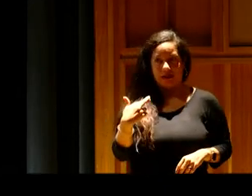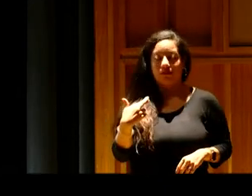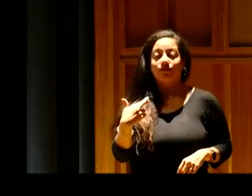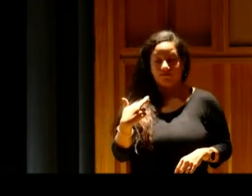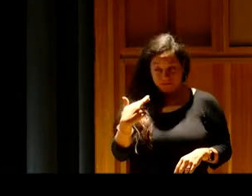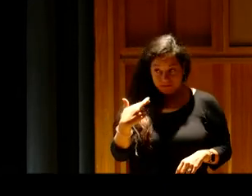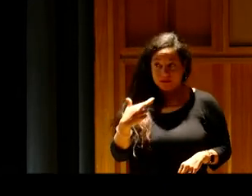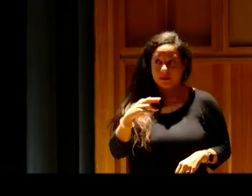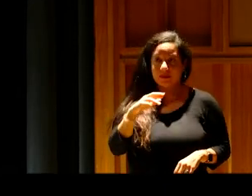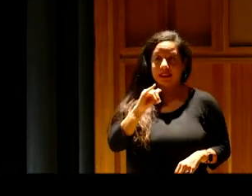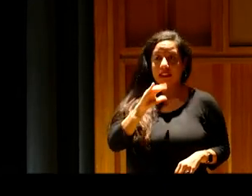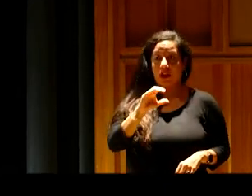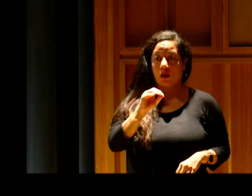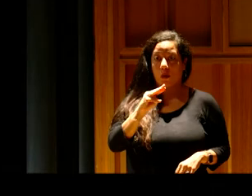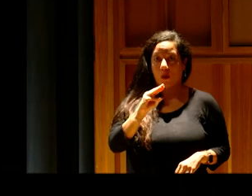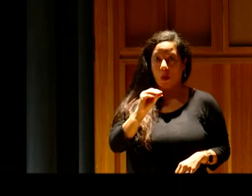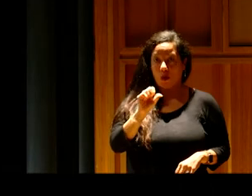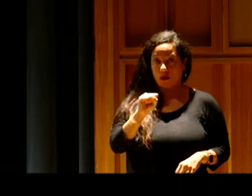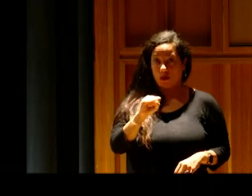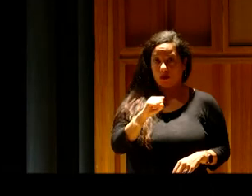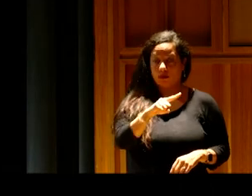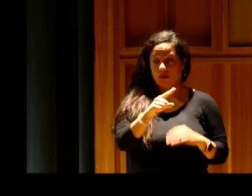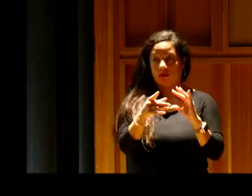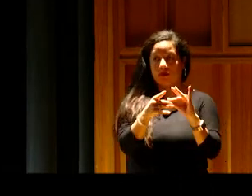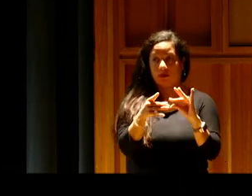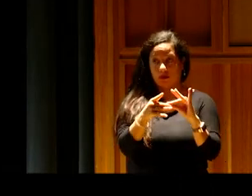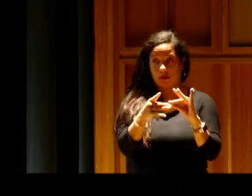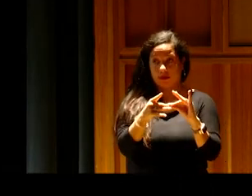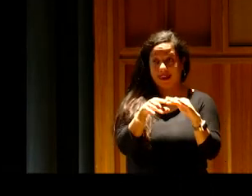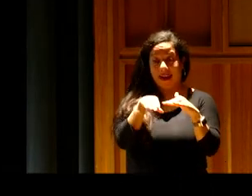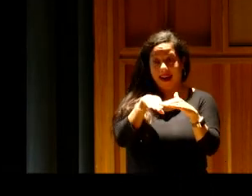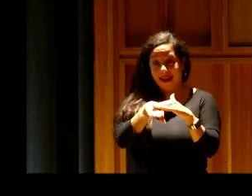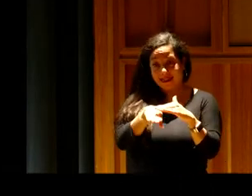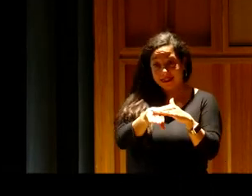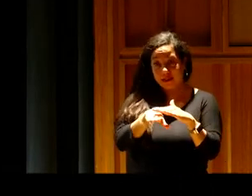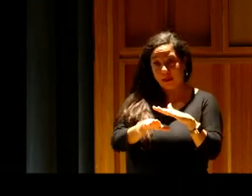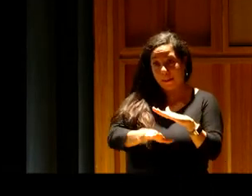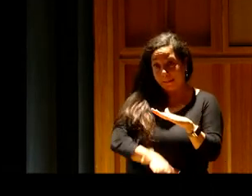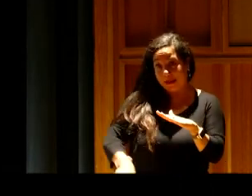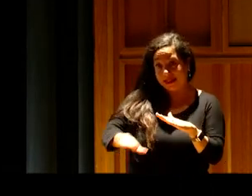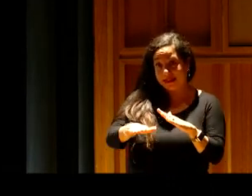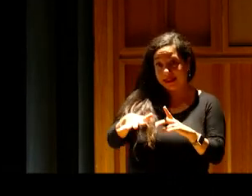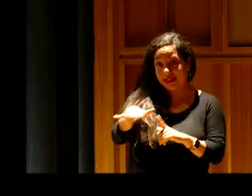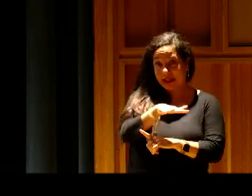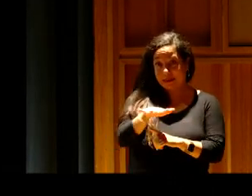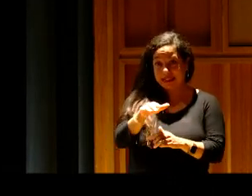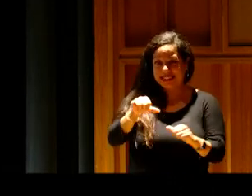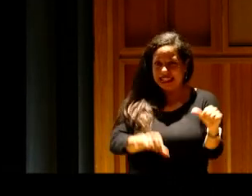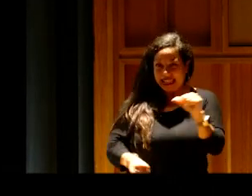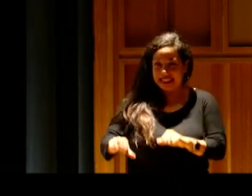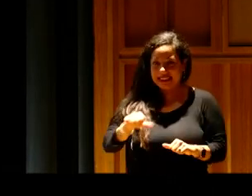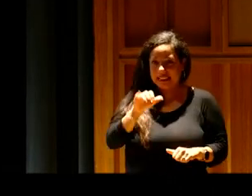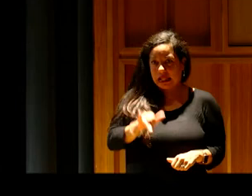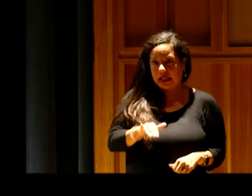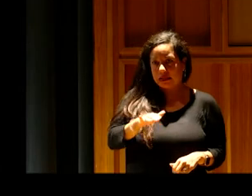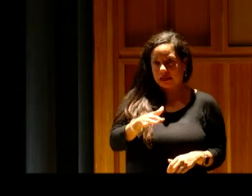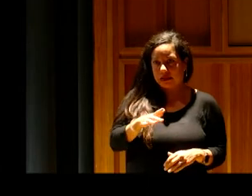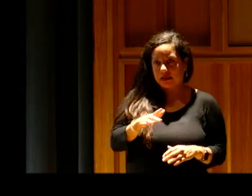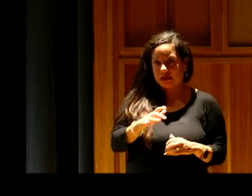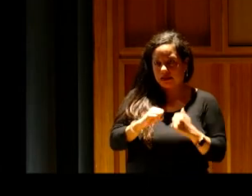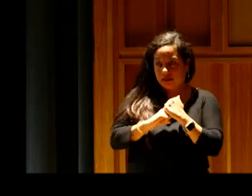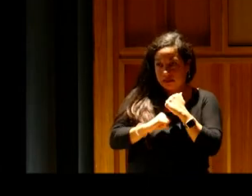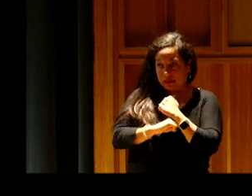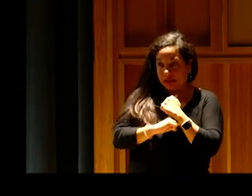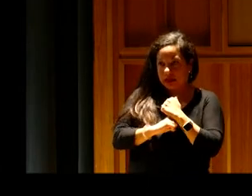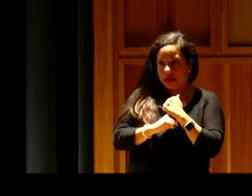Indeed, ECOMOS has said that access to basic climate science is a baseline element of cultural